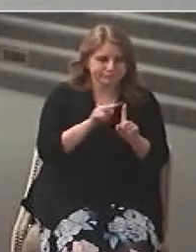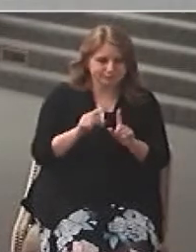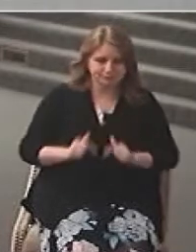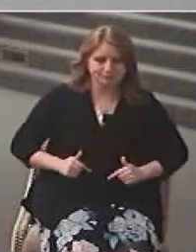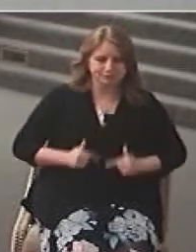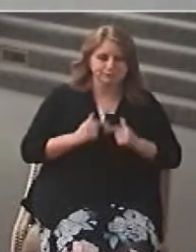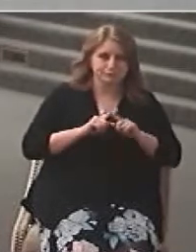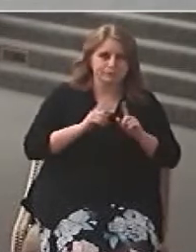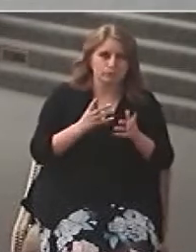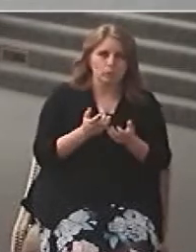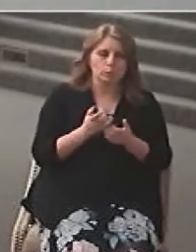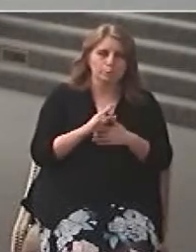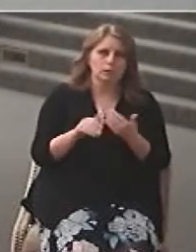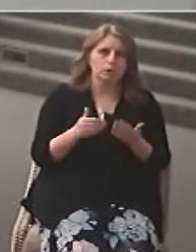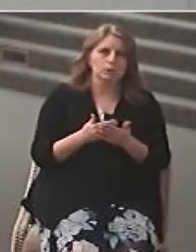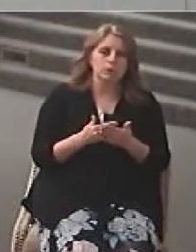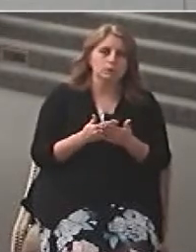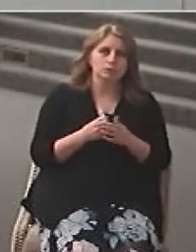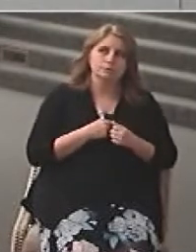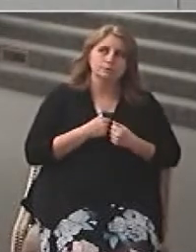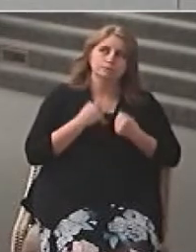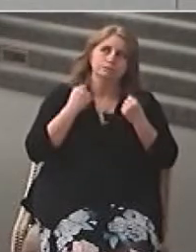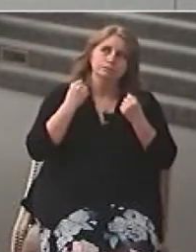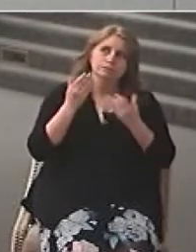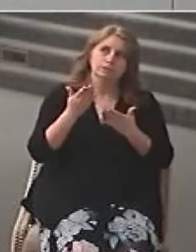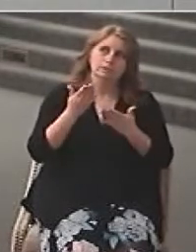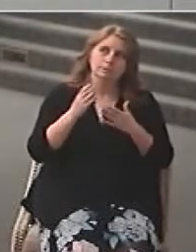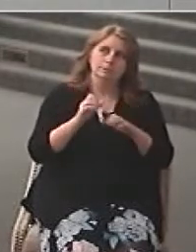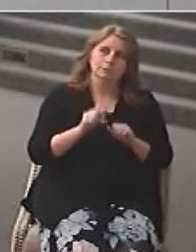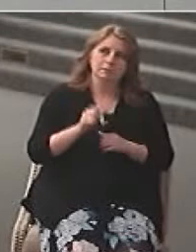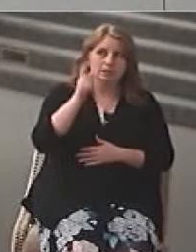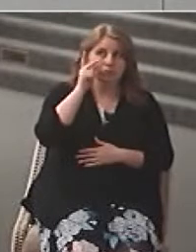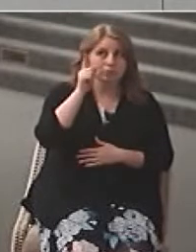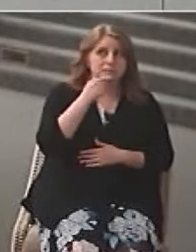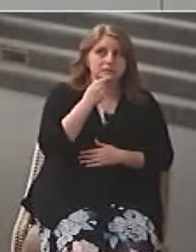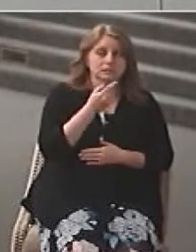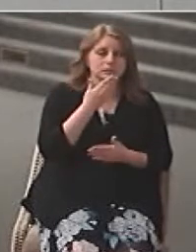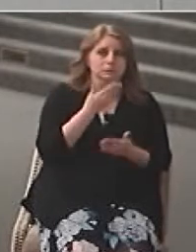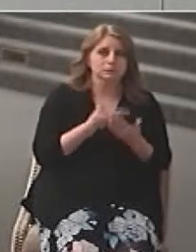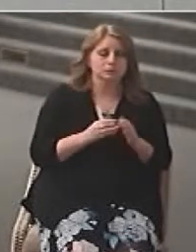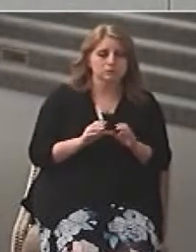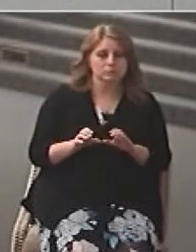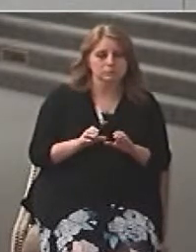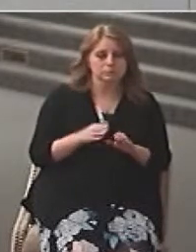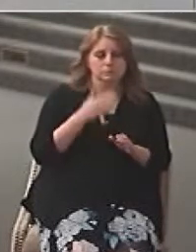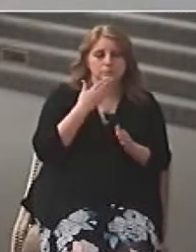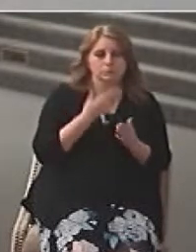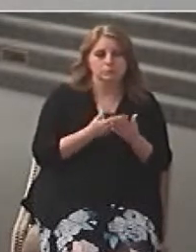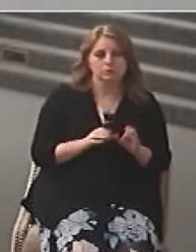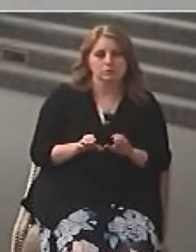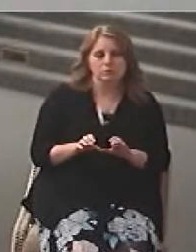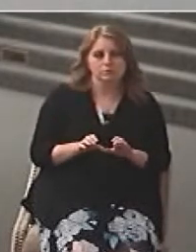all and be able to hear Him say, "Well done, well done."